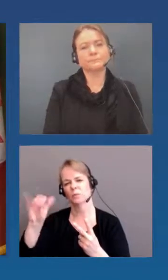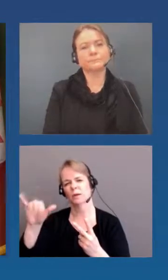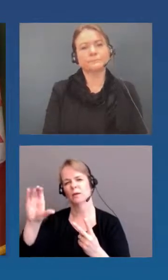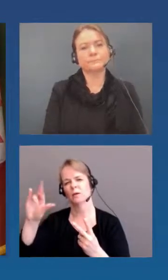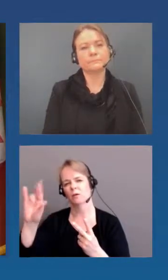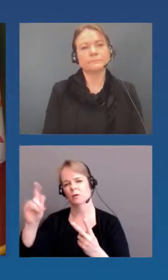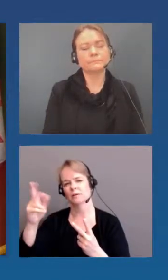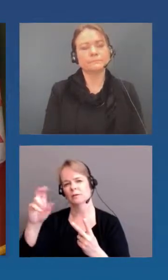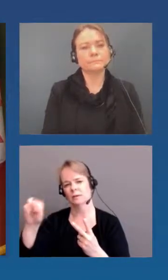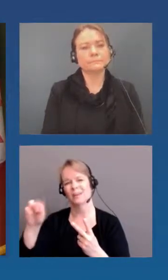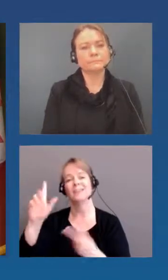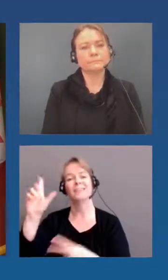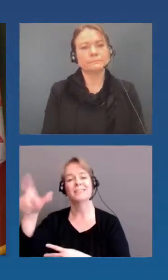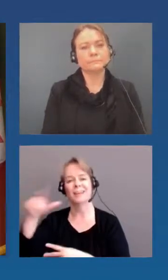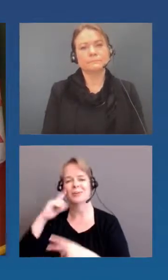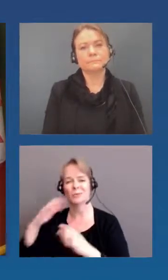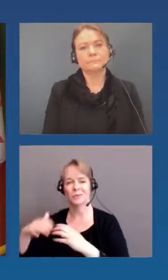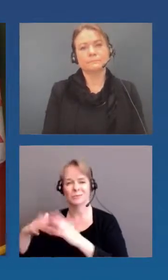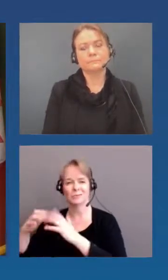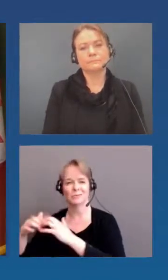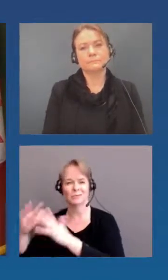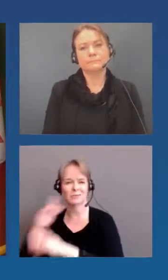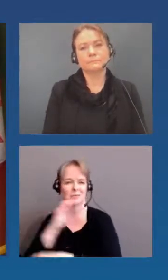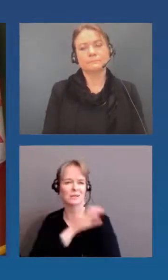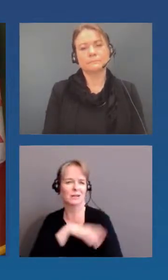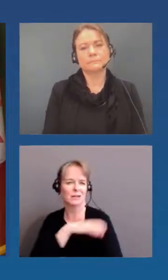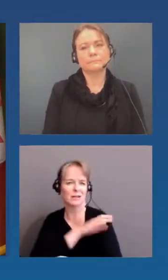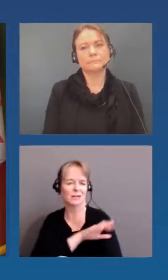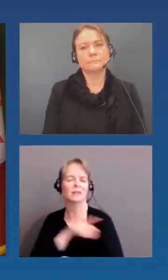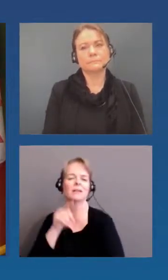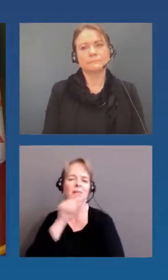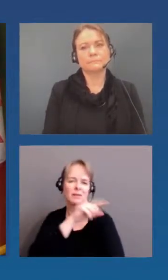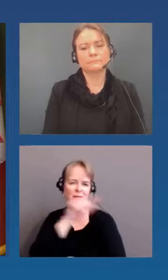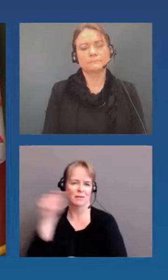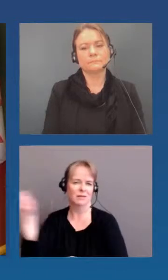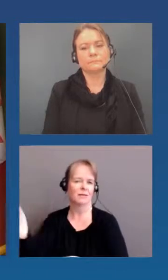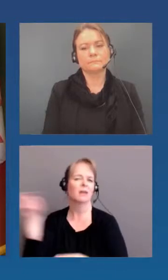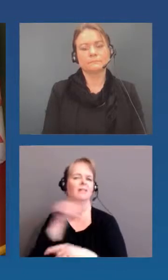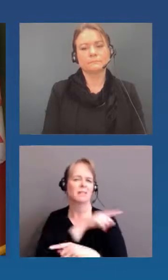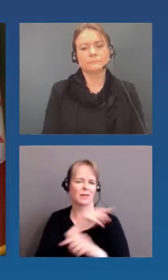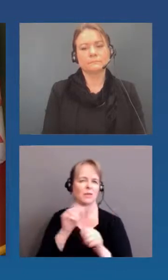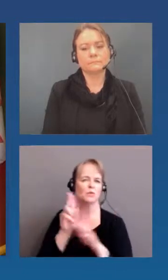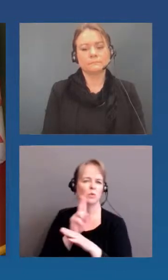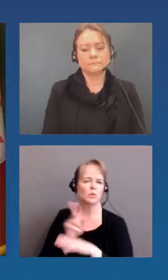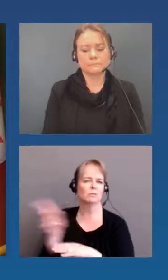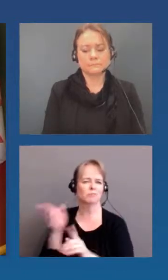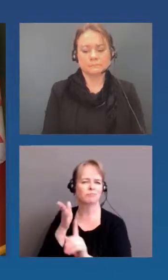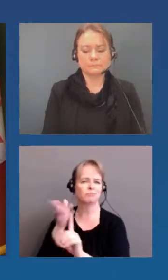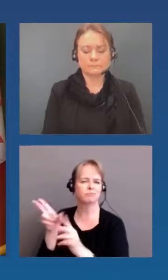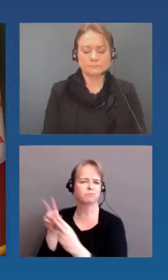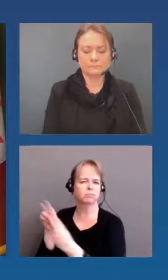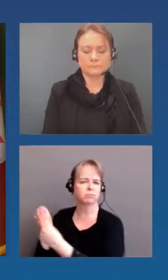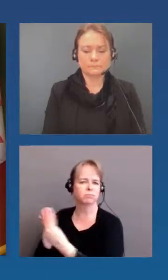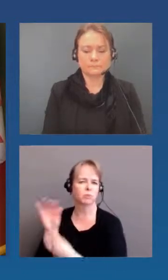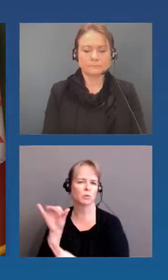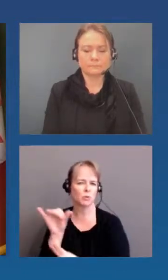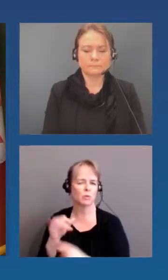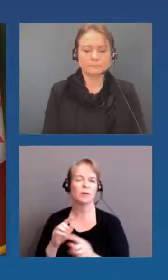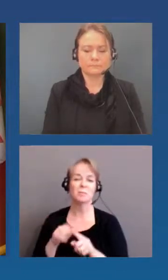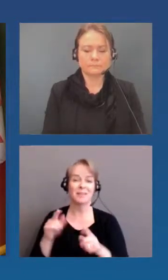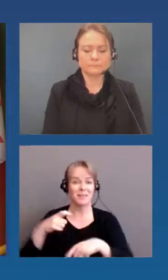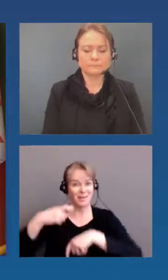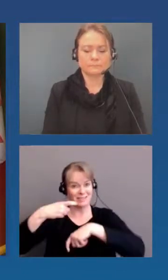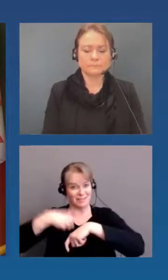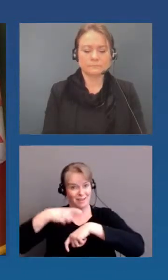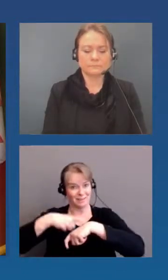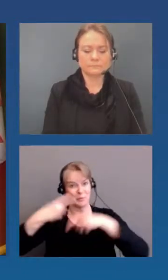sites as well too. Timing, your colleague asked the same question. It's always very difficult as this starts rolling out. What we're doing,